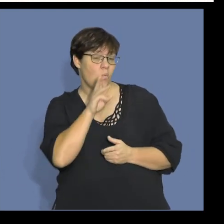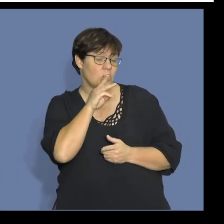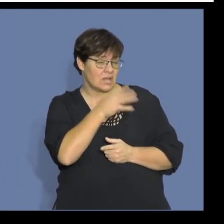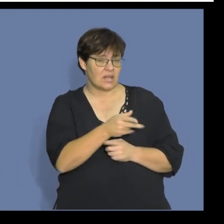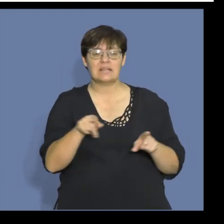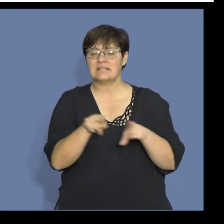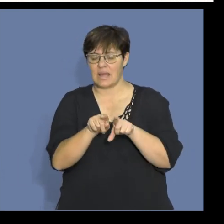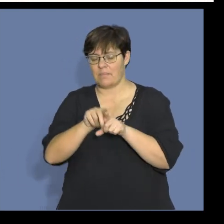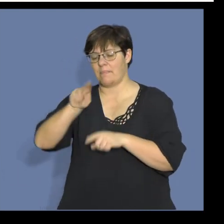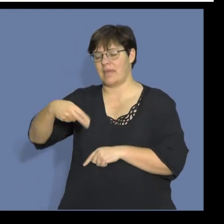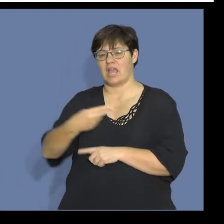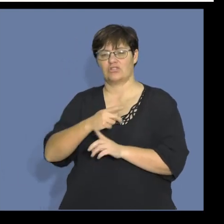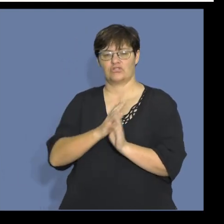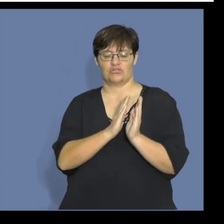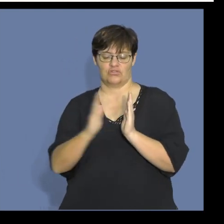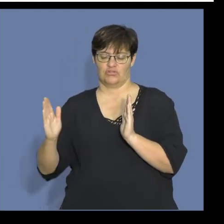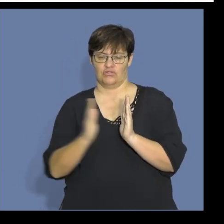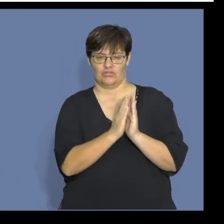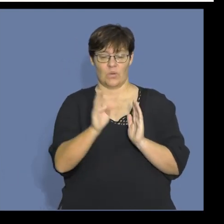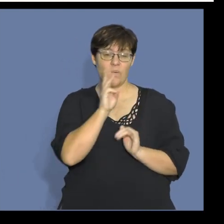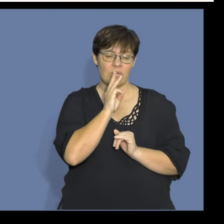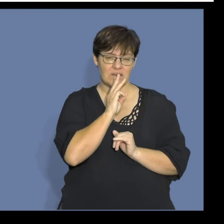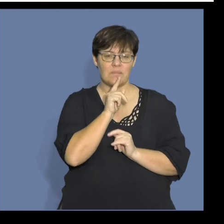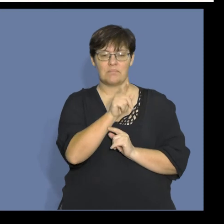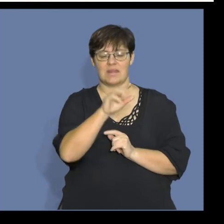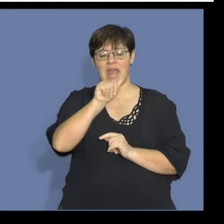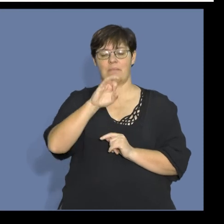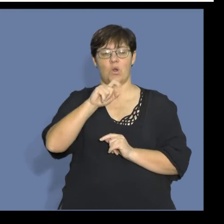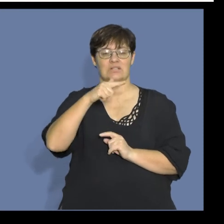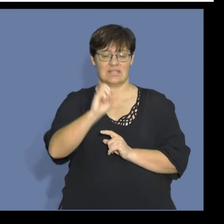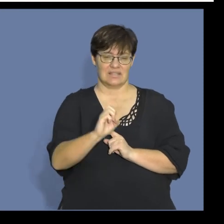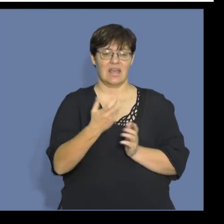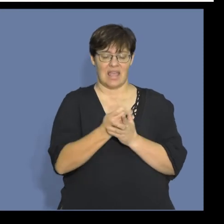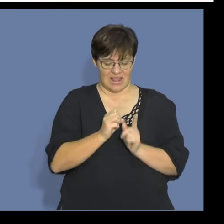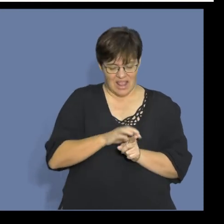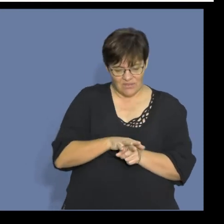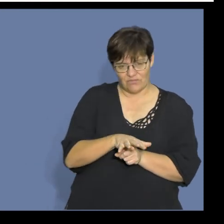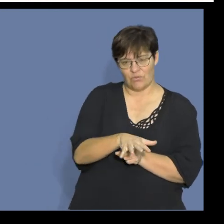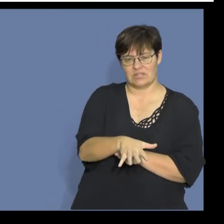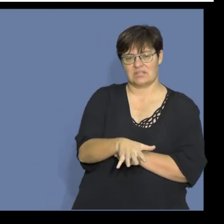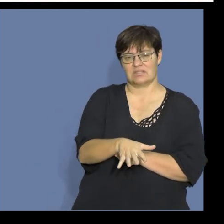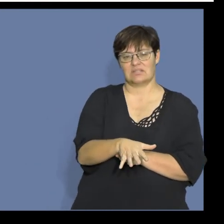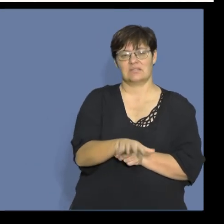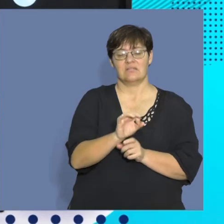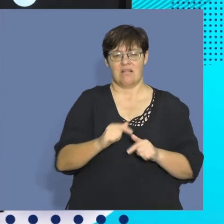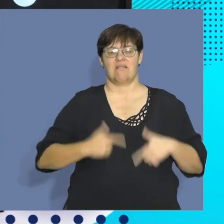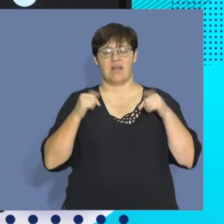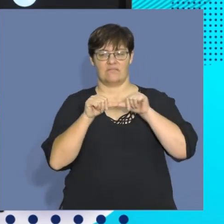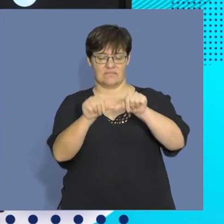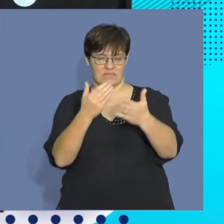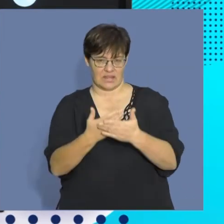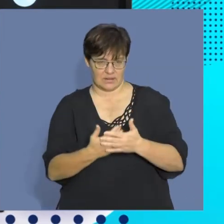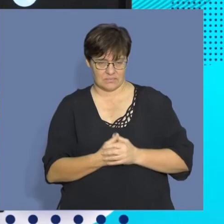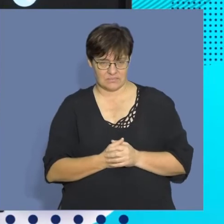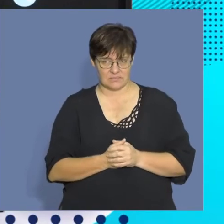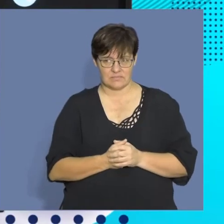dissolved oxygen in the water, as well as the pH of the water. And all of these are abiotic factors that can influence these